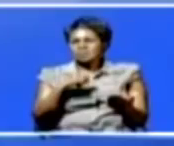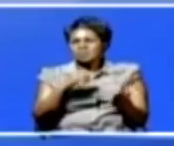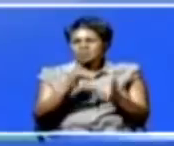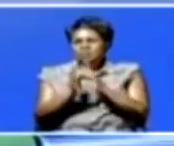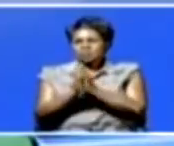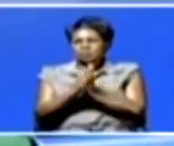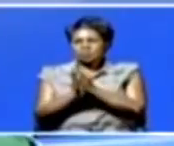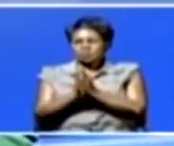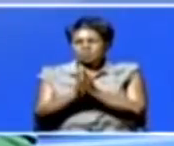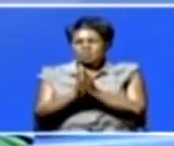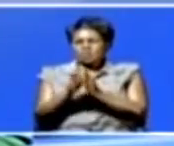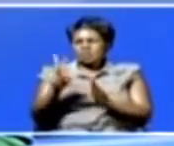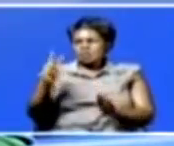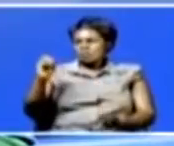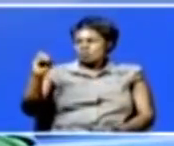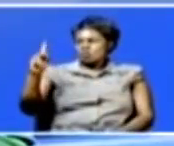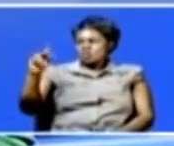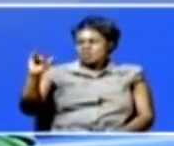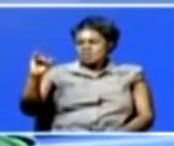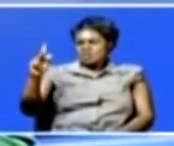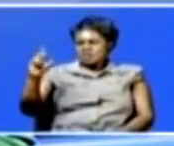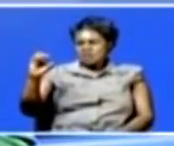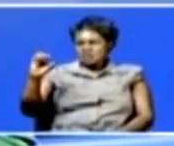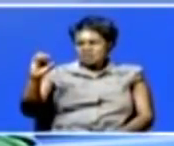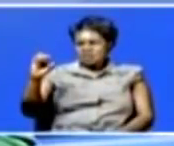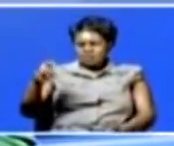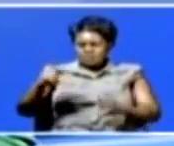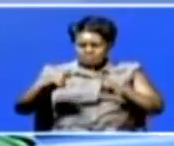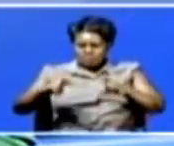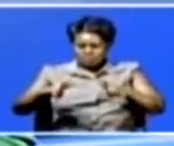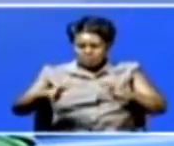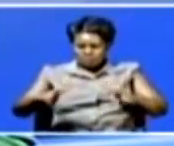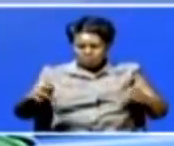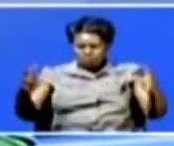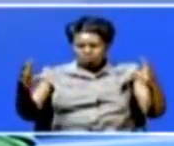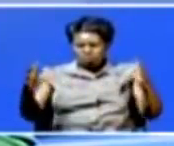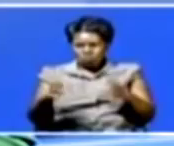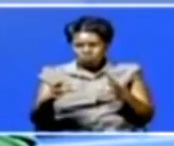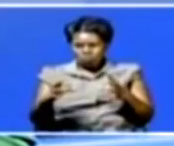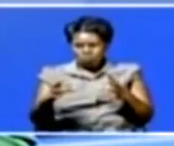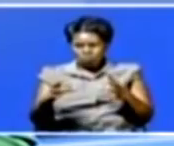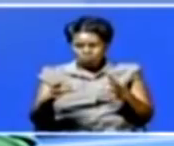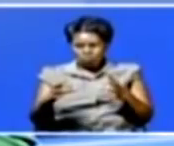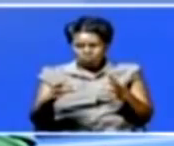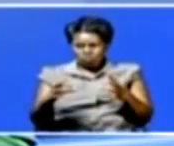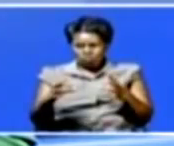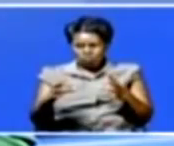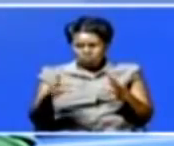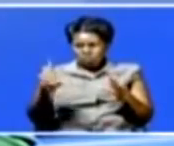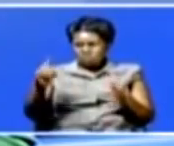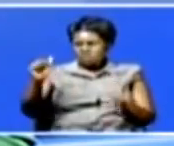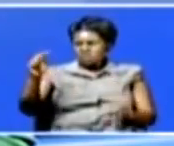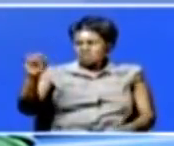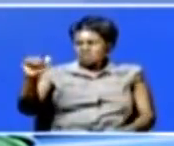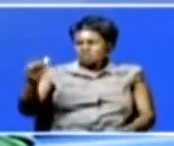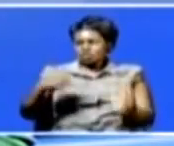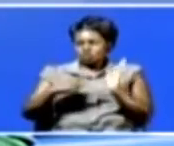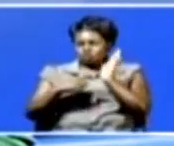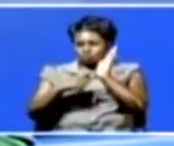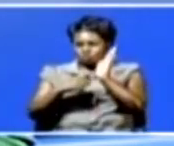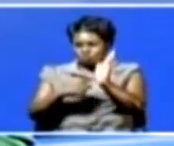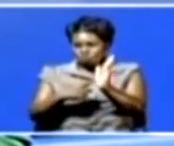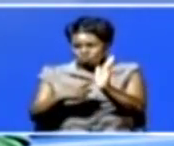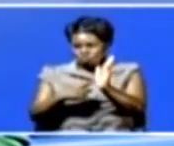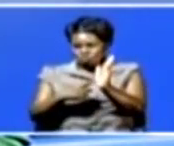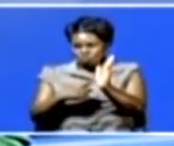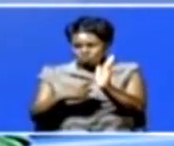The story of Monica Kimani's murder, and tonight the investigating team has turned a new leaf. DNA analysis report now